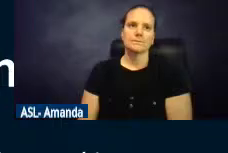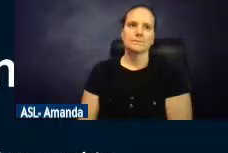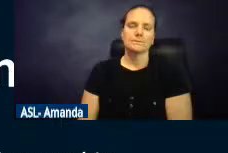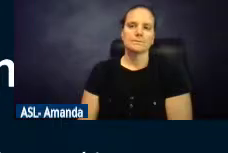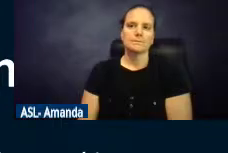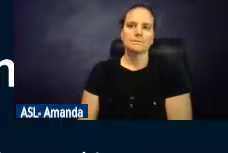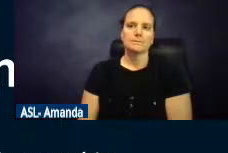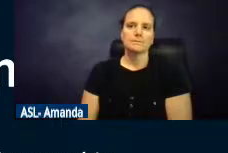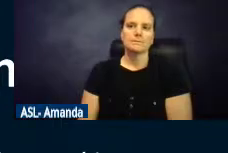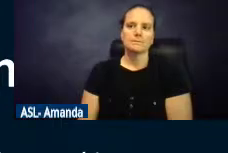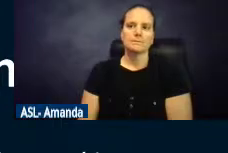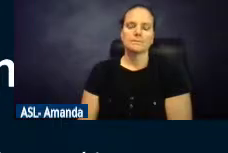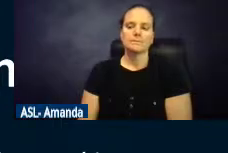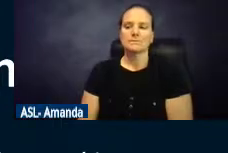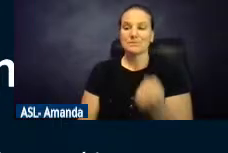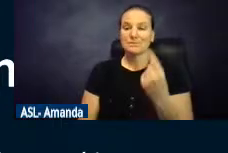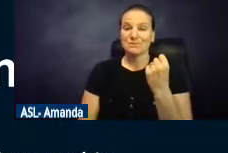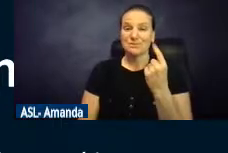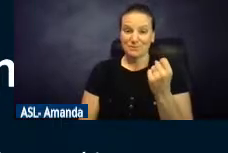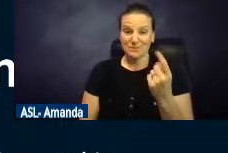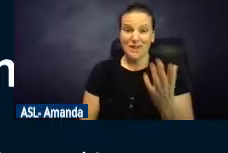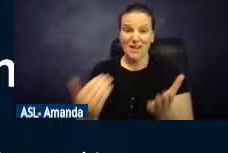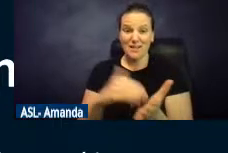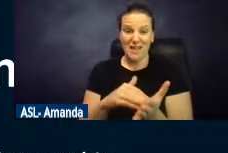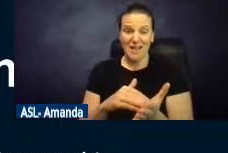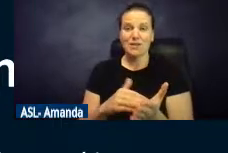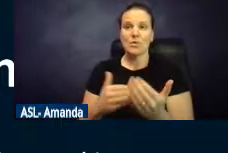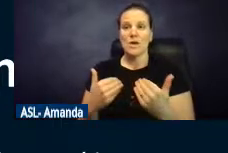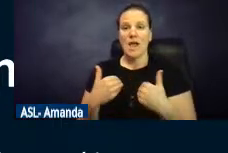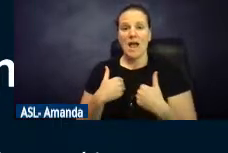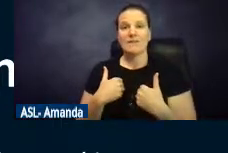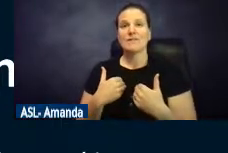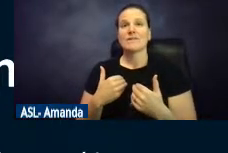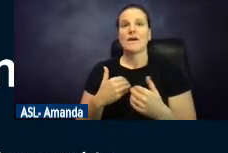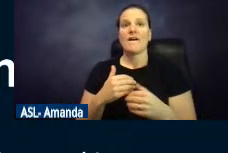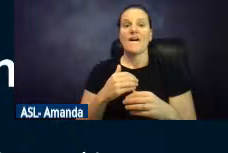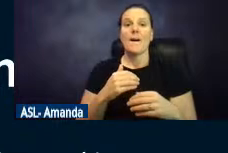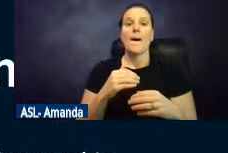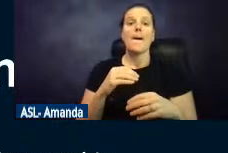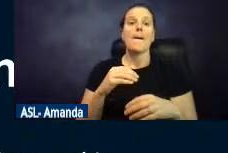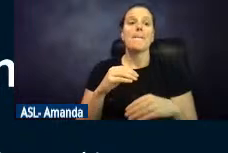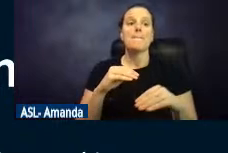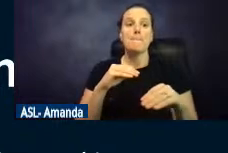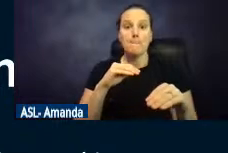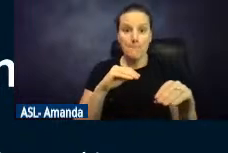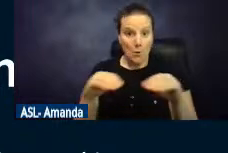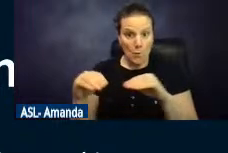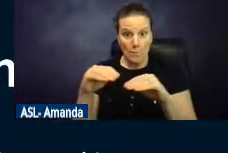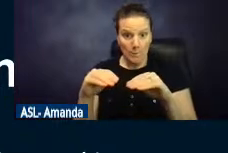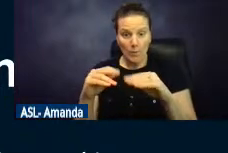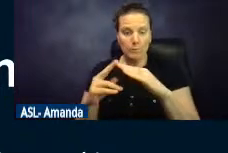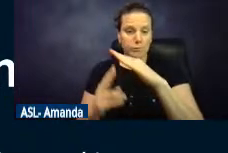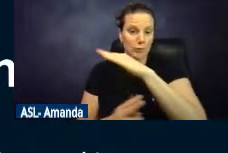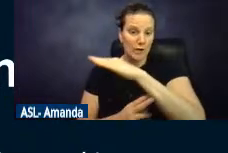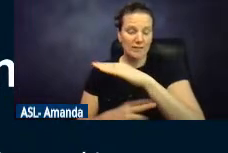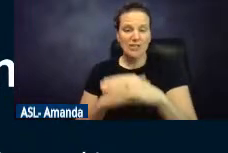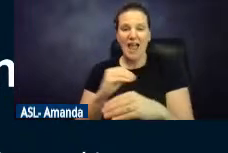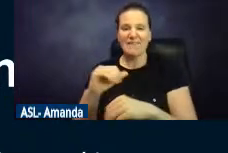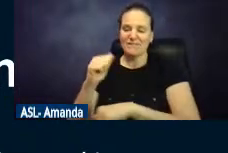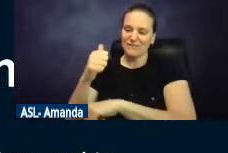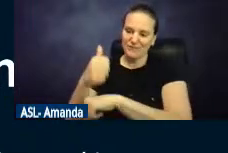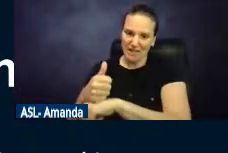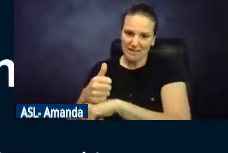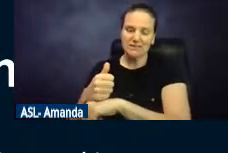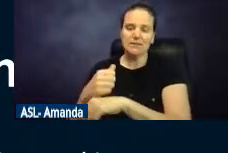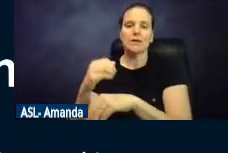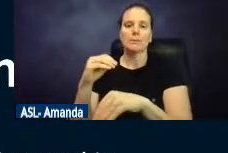So once again, we are carrying both a fixed and movable span configuration with us in the NEPA